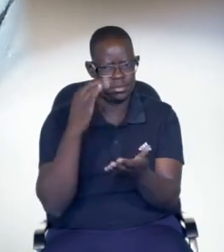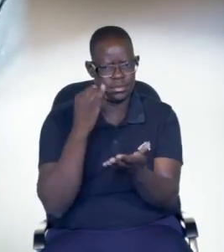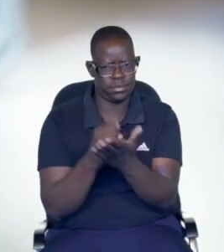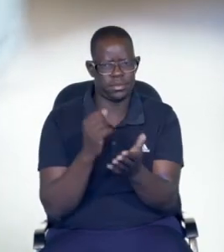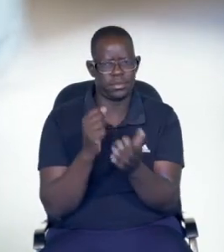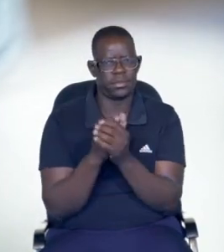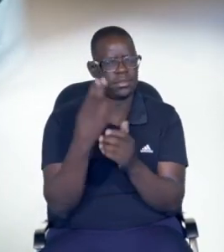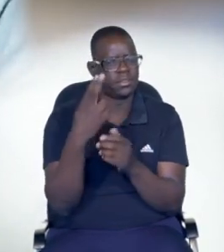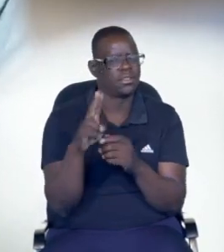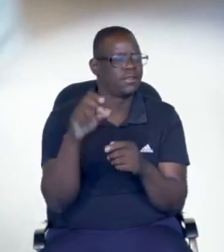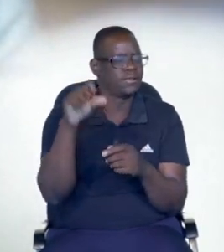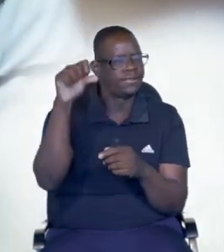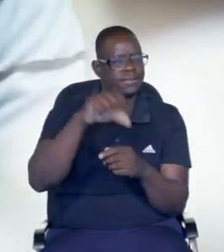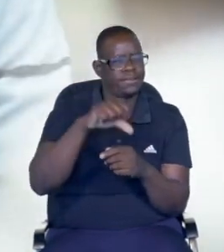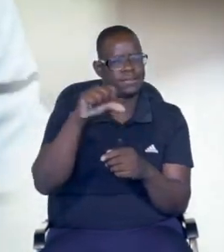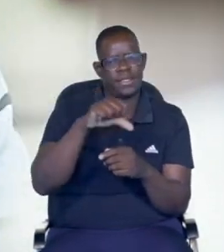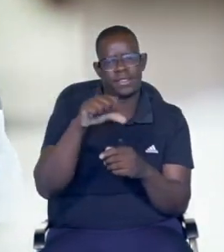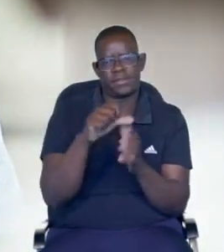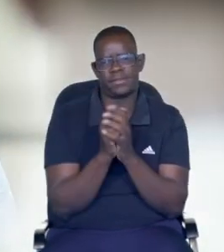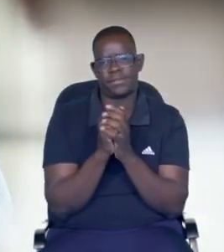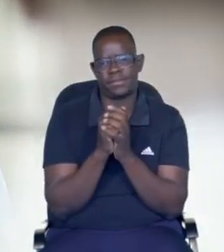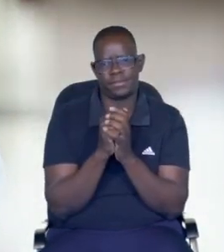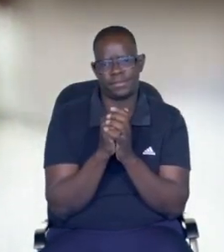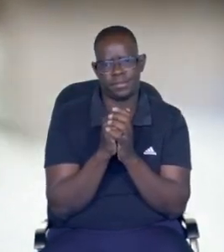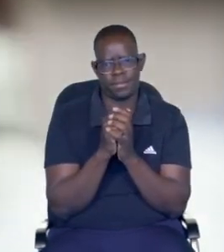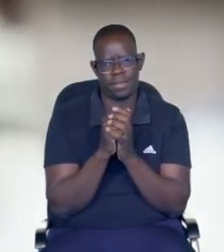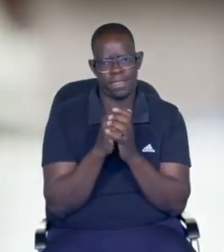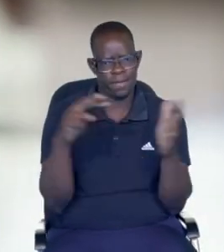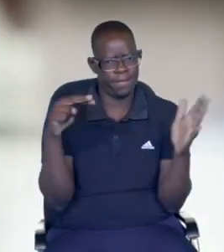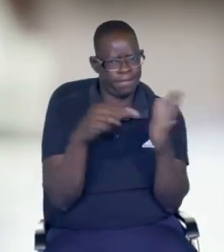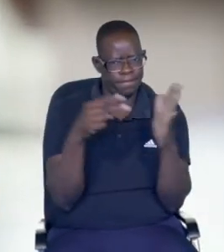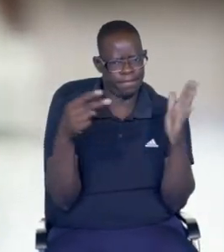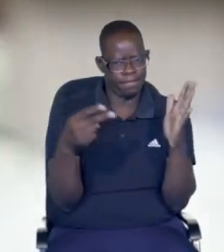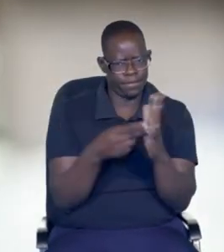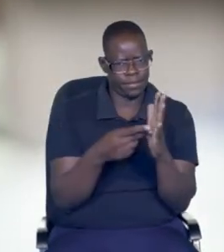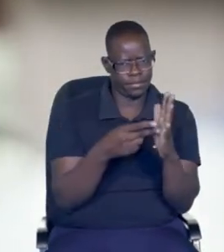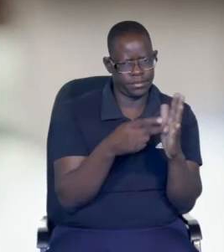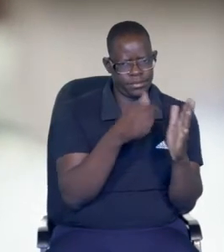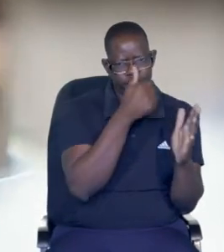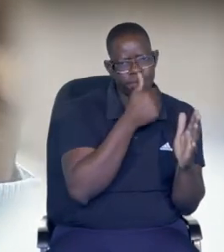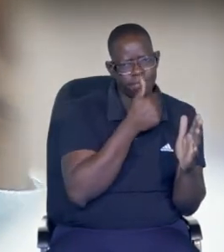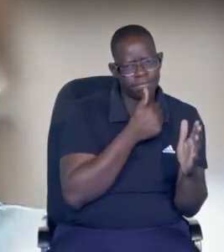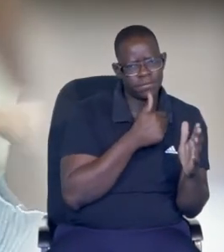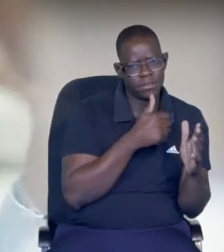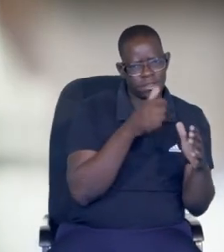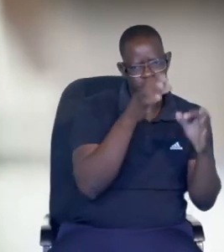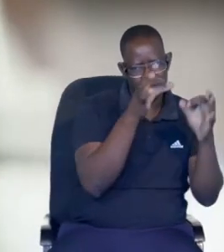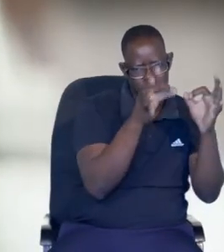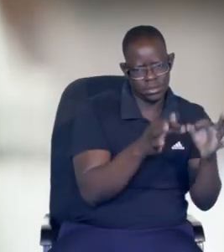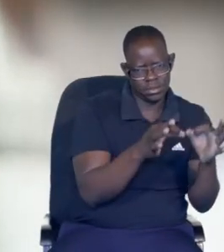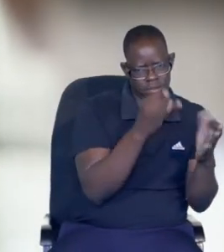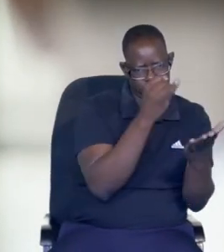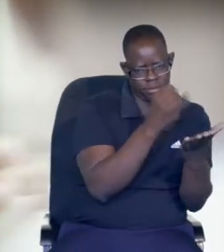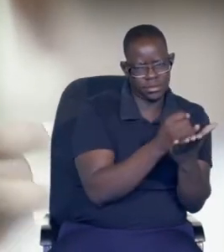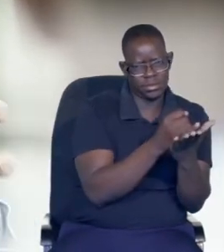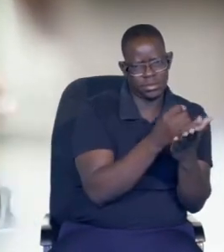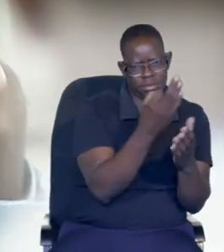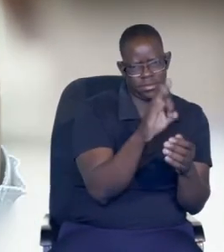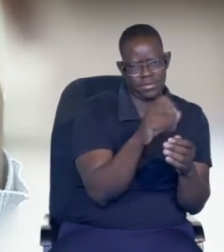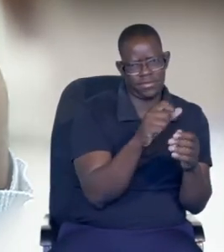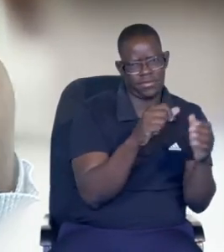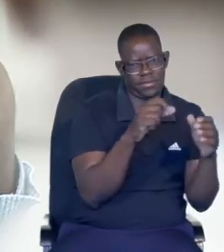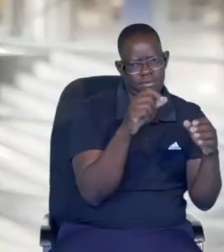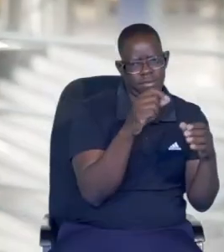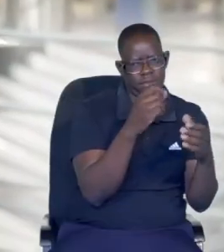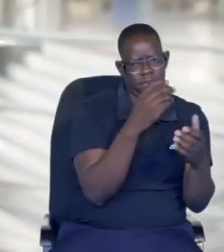Wow, that's not nice. Which means that your personal belongings are at risk of being taken away if